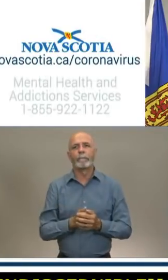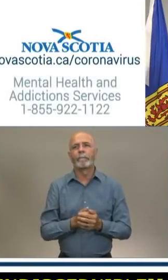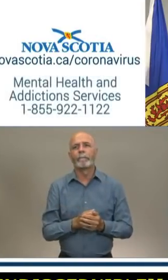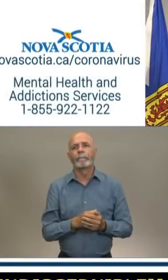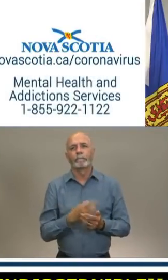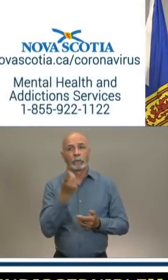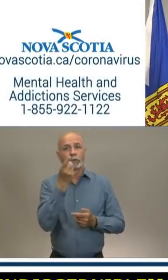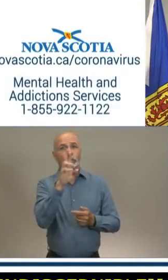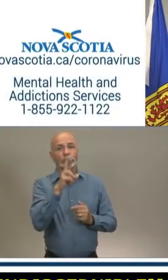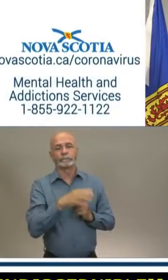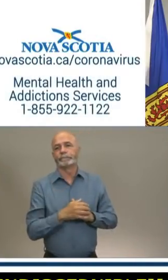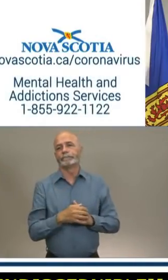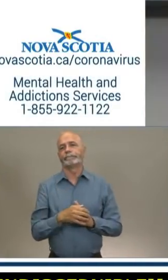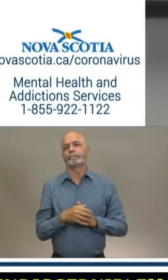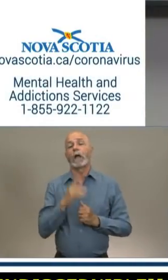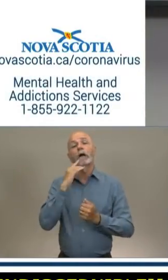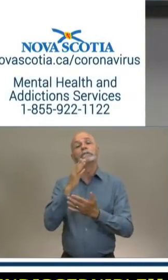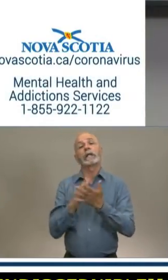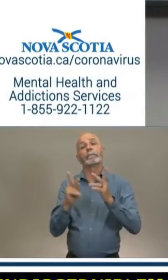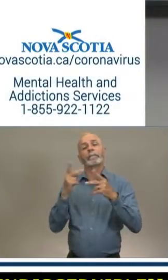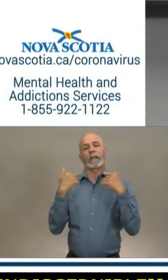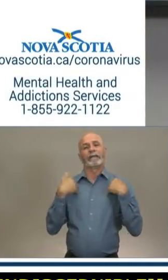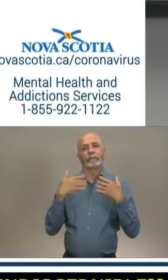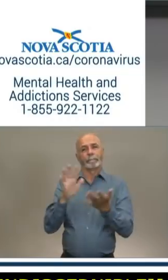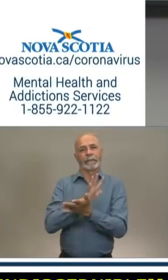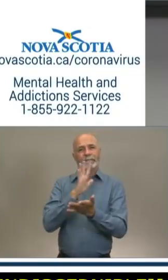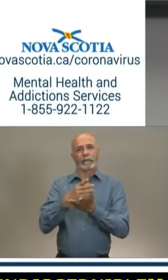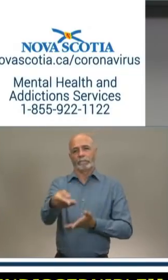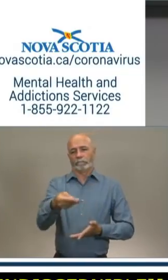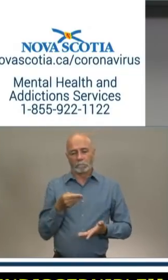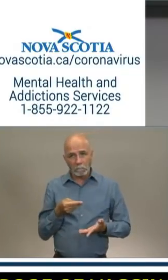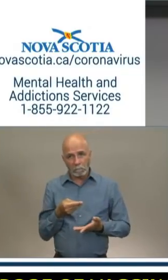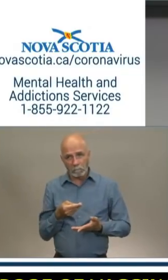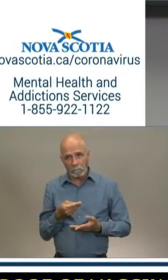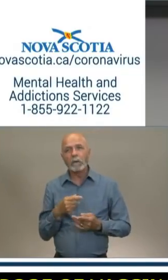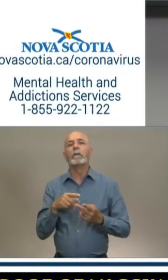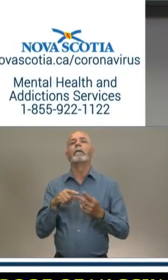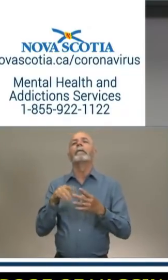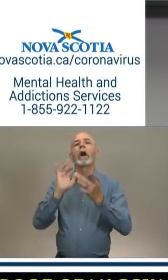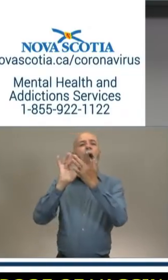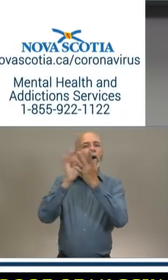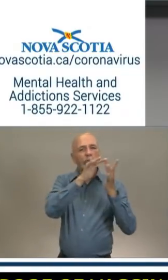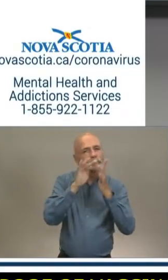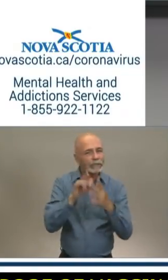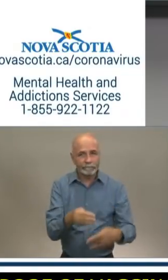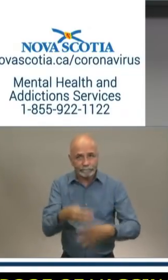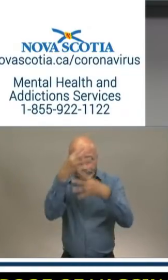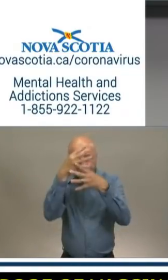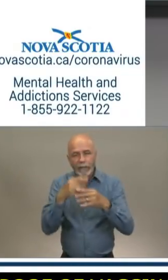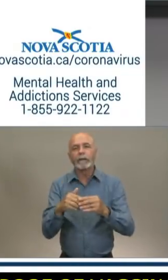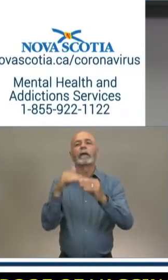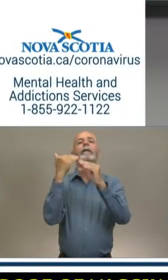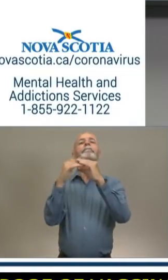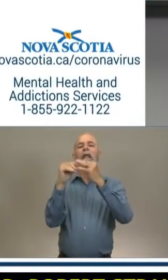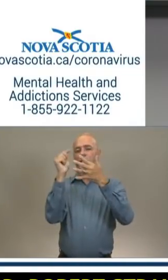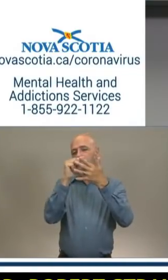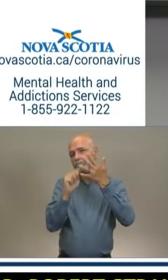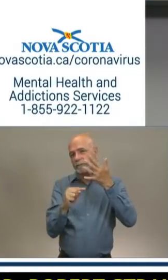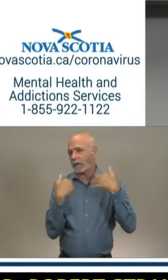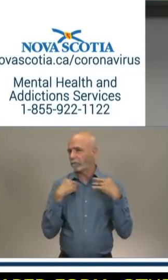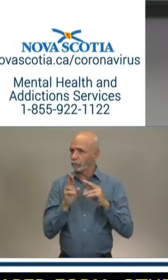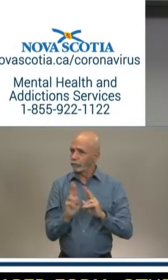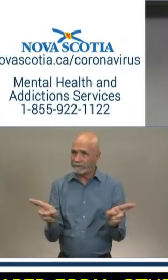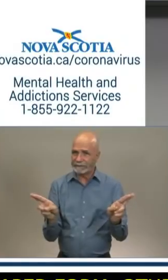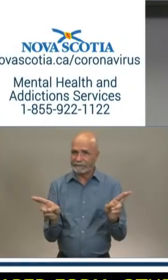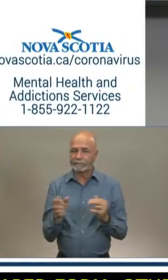some of it's in paper forms, others it's electronic records. What we say, and so now today, people coming